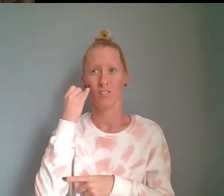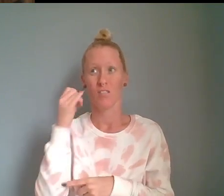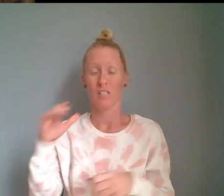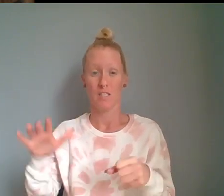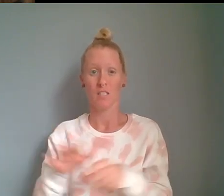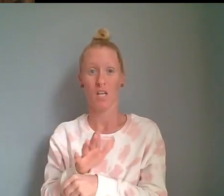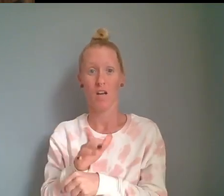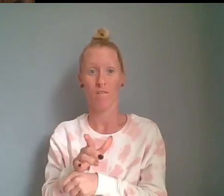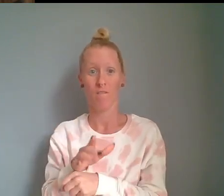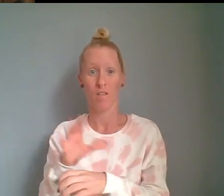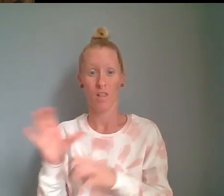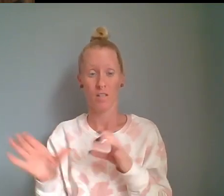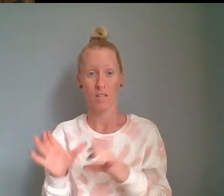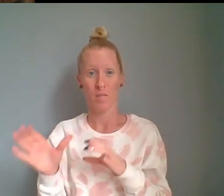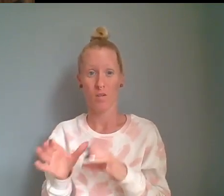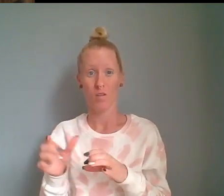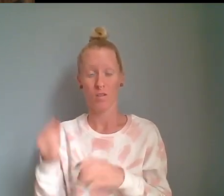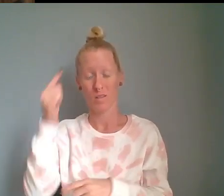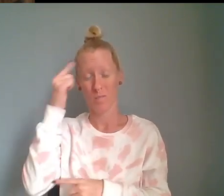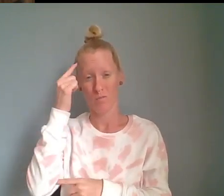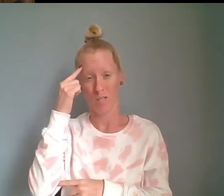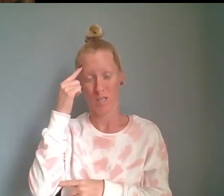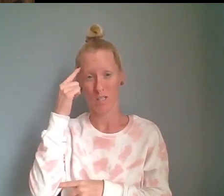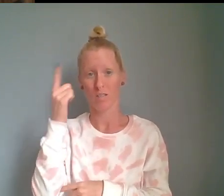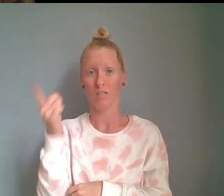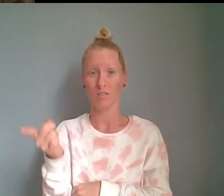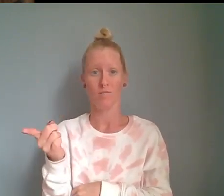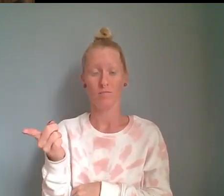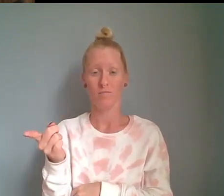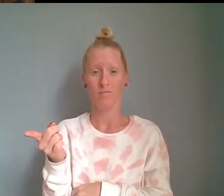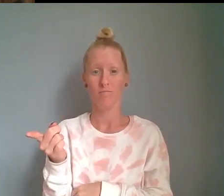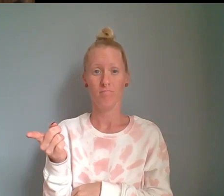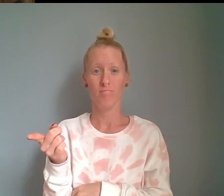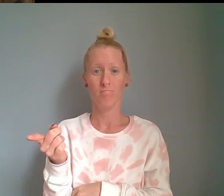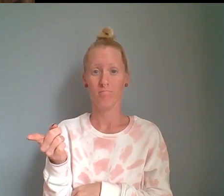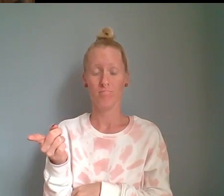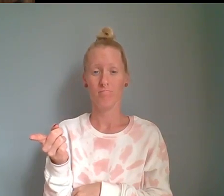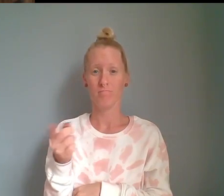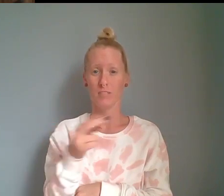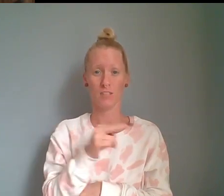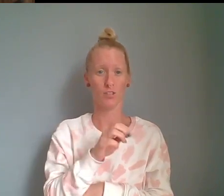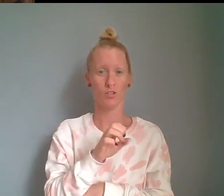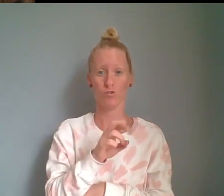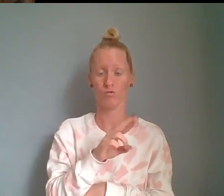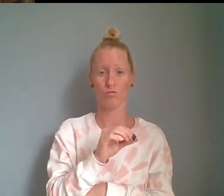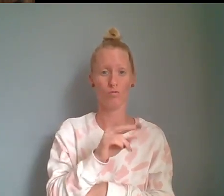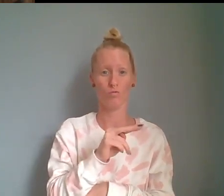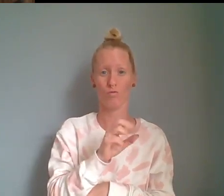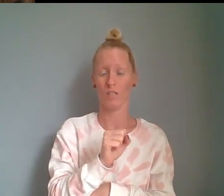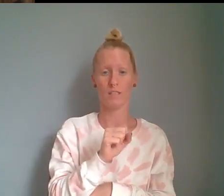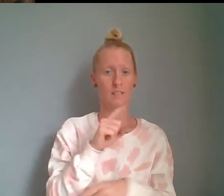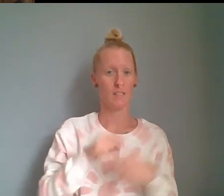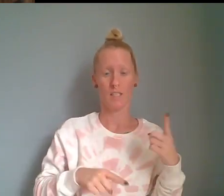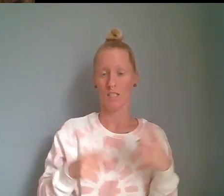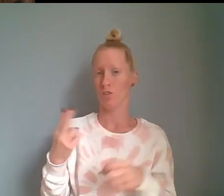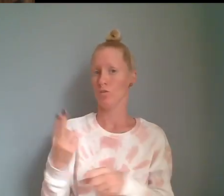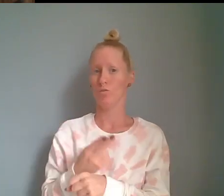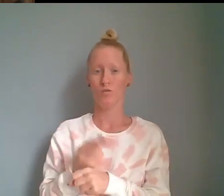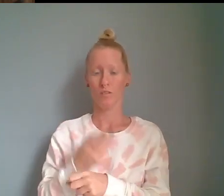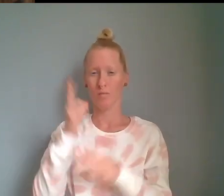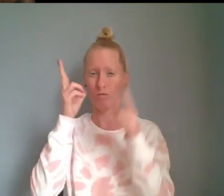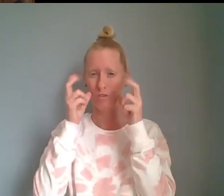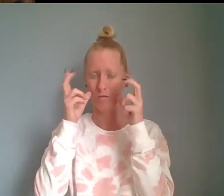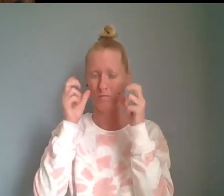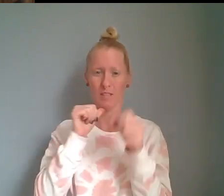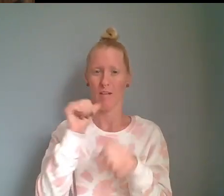the chemical in the synapses in the brain, the neurons can't make use of them because the receptors